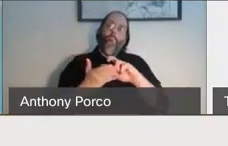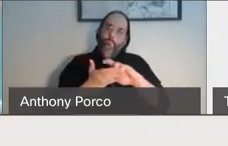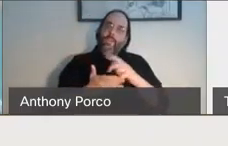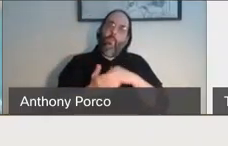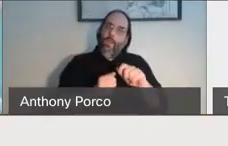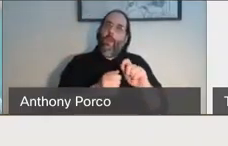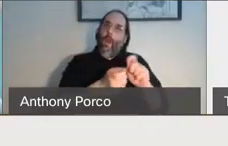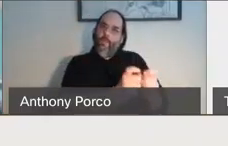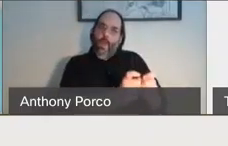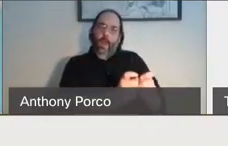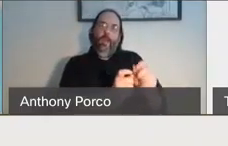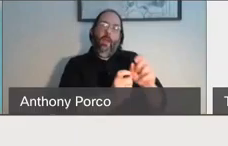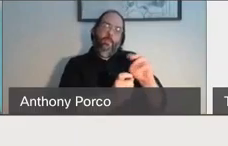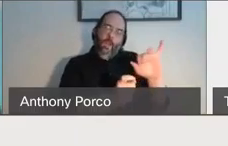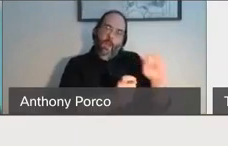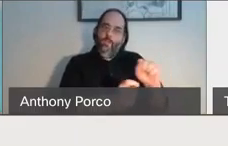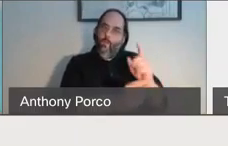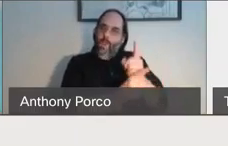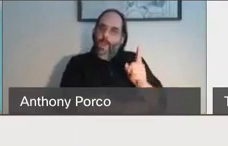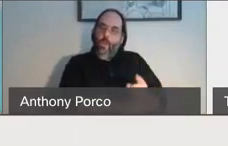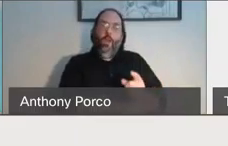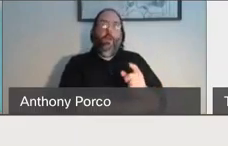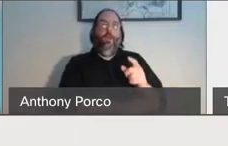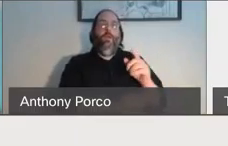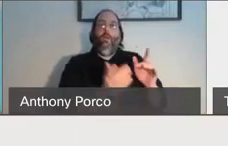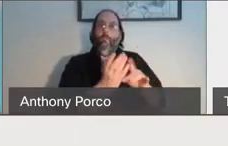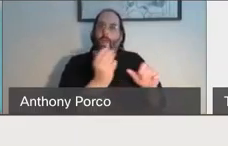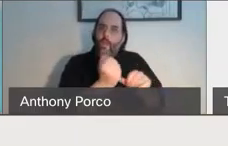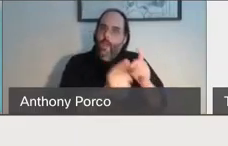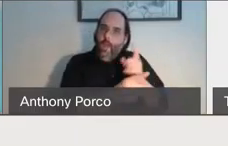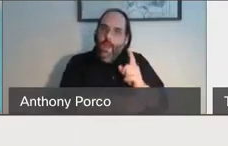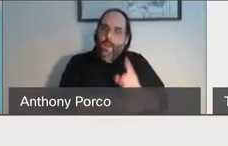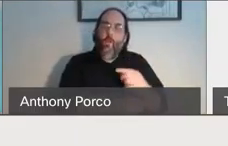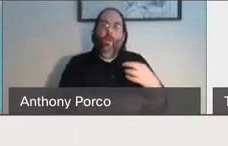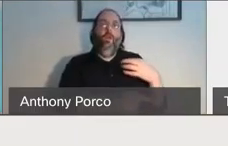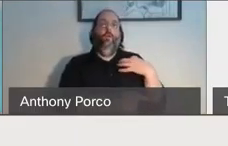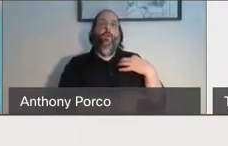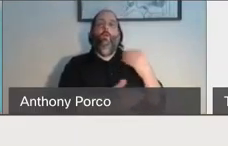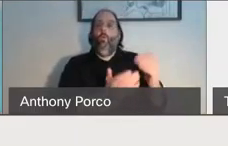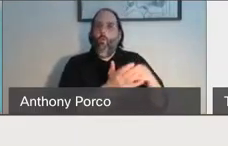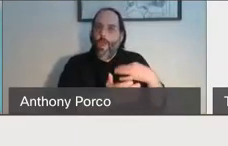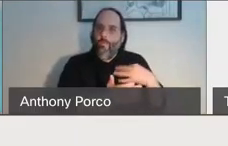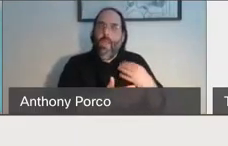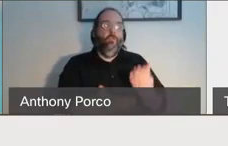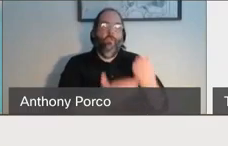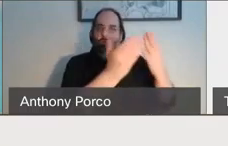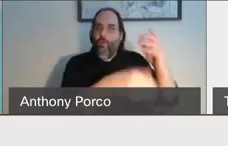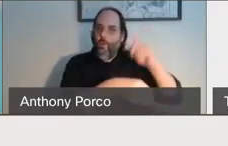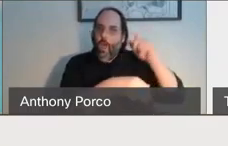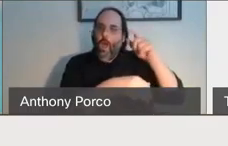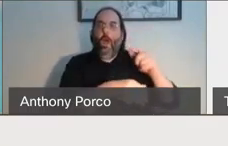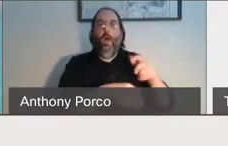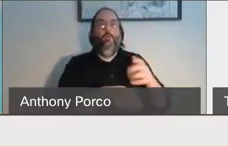for Medicaid. We're also able to get our renewal applications in and do the work that is